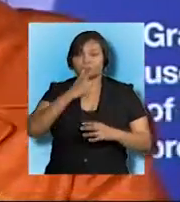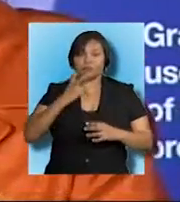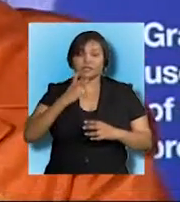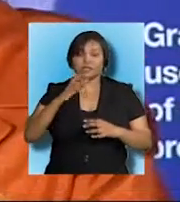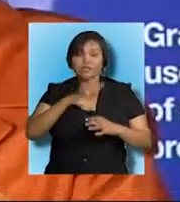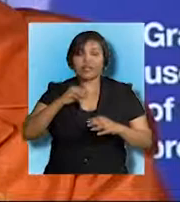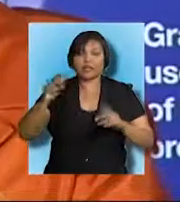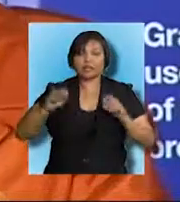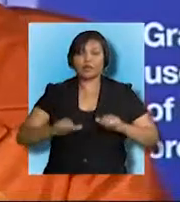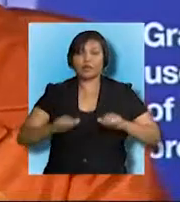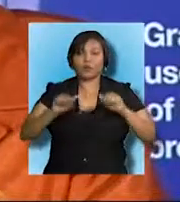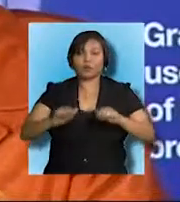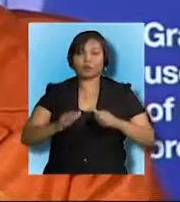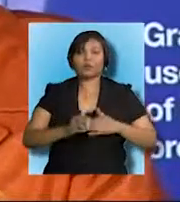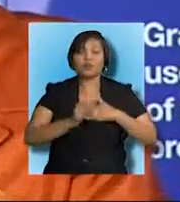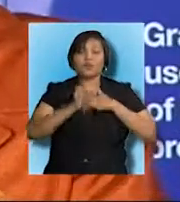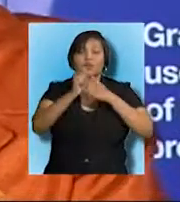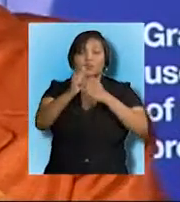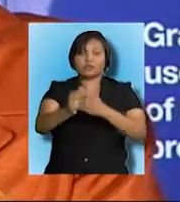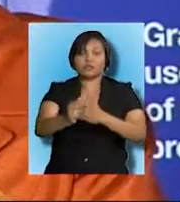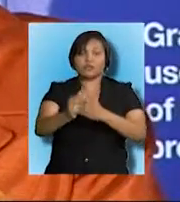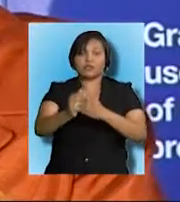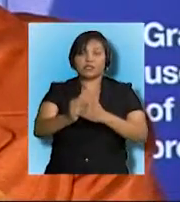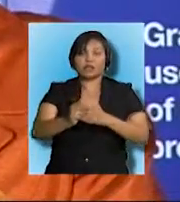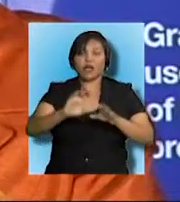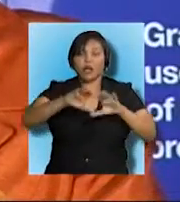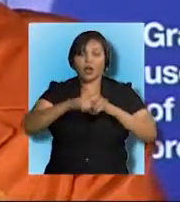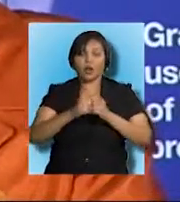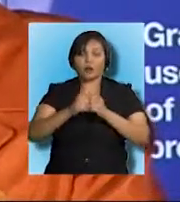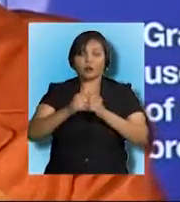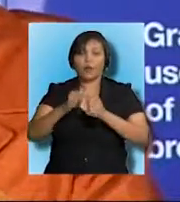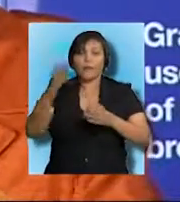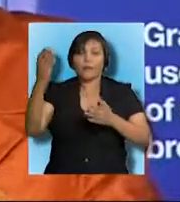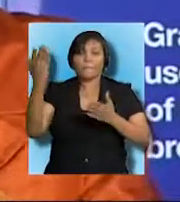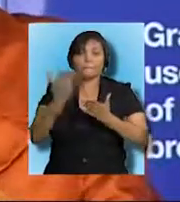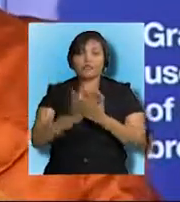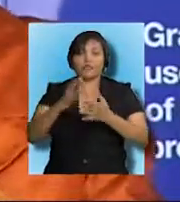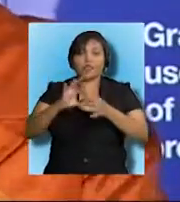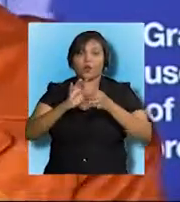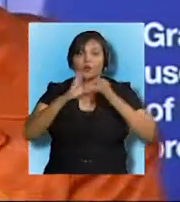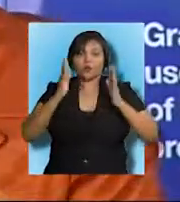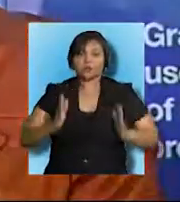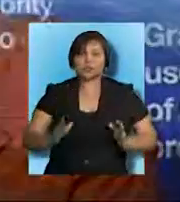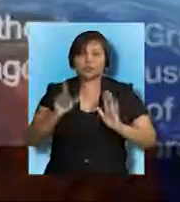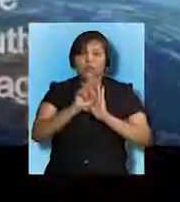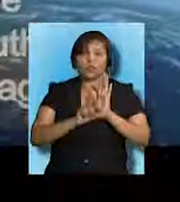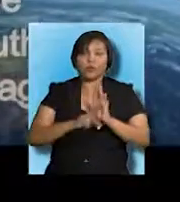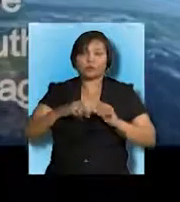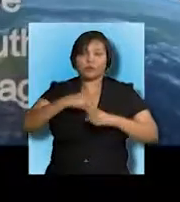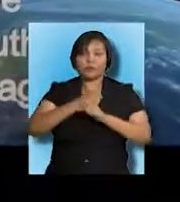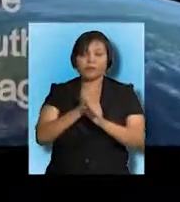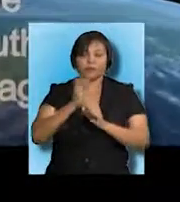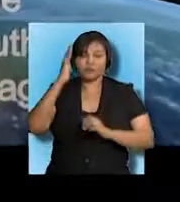will continue to guide how media ownership framework are set in Trinidad and Tobago in the future.